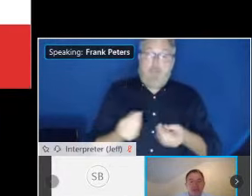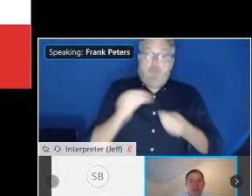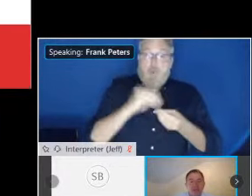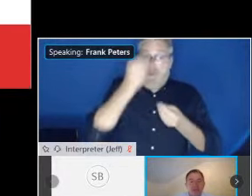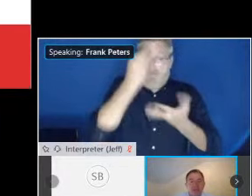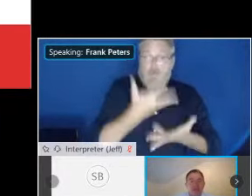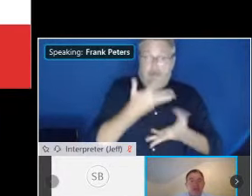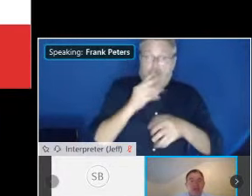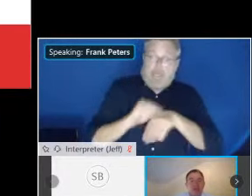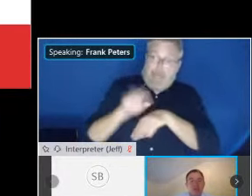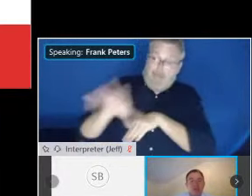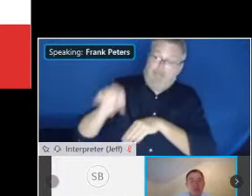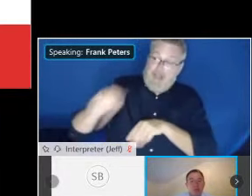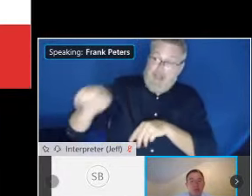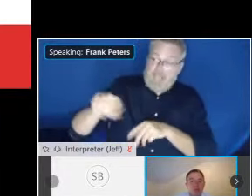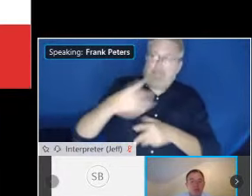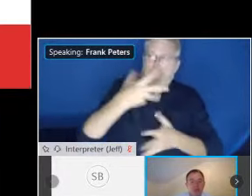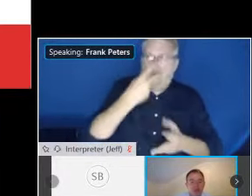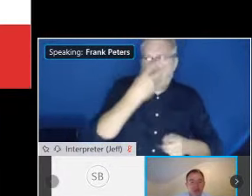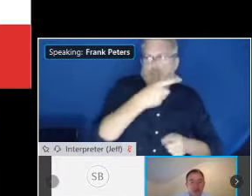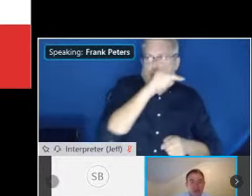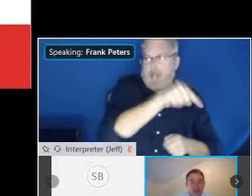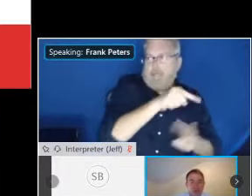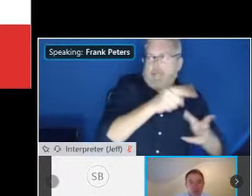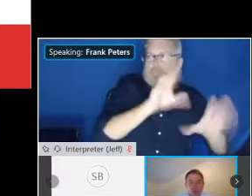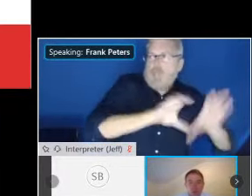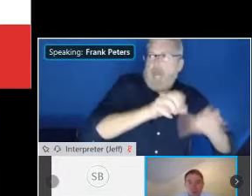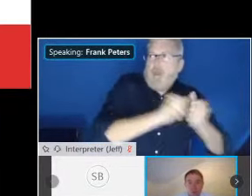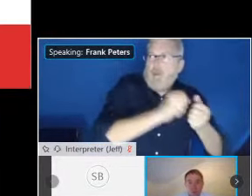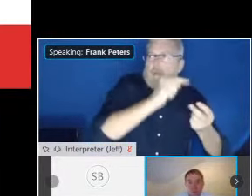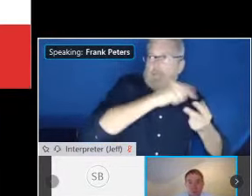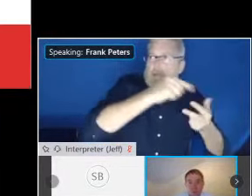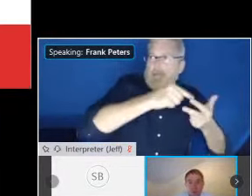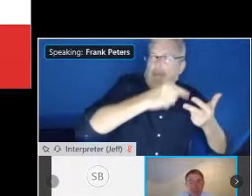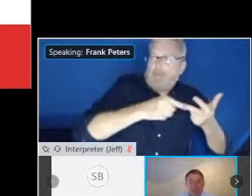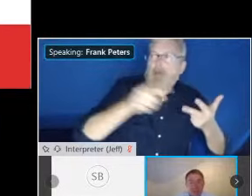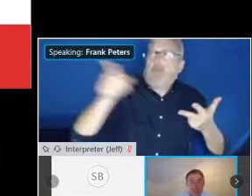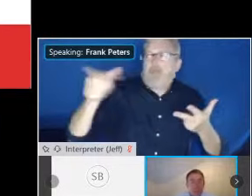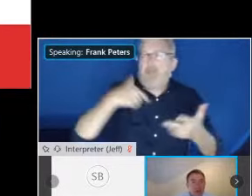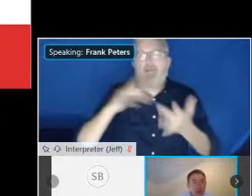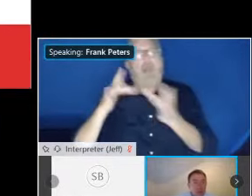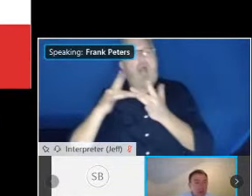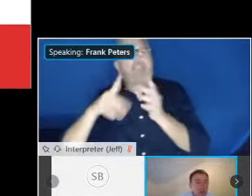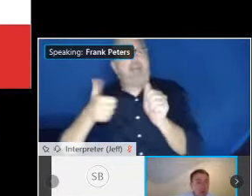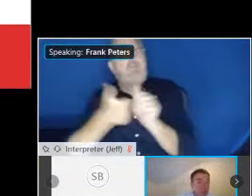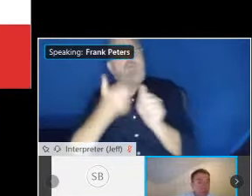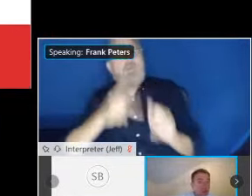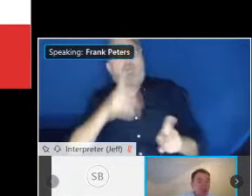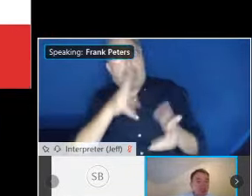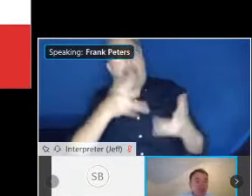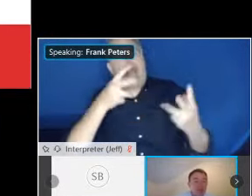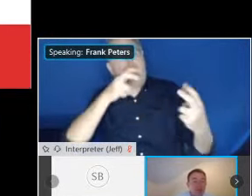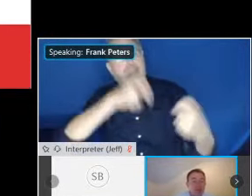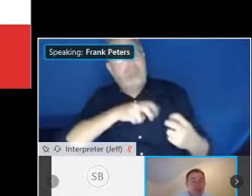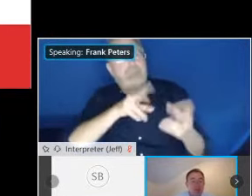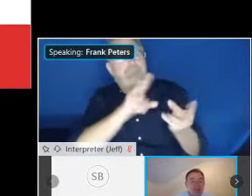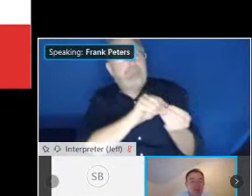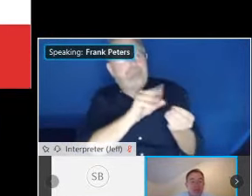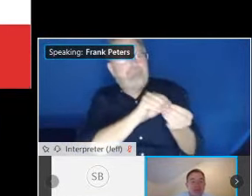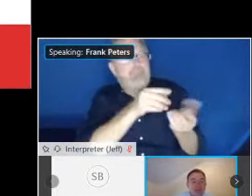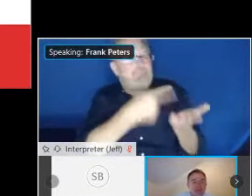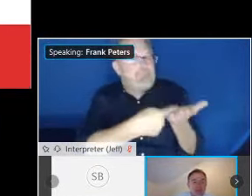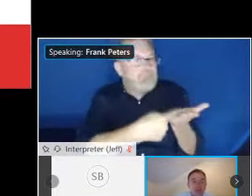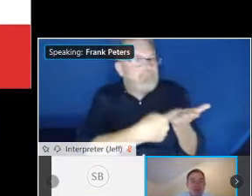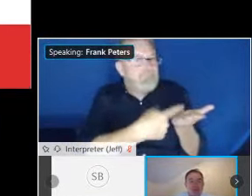contact tracers to the sidebox. I'll talk about more of that later. No additional needs are required by that